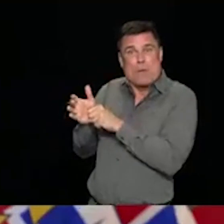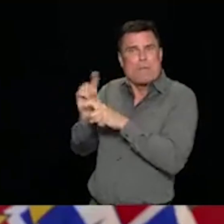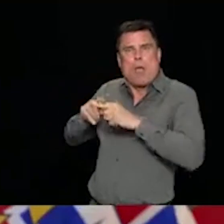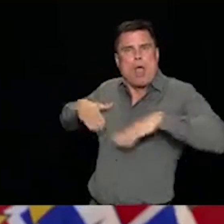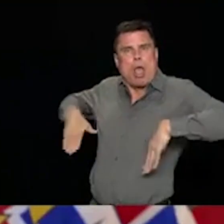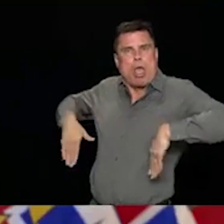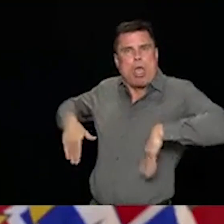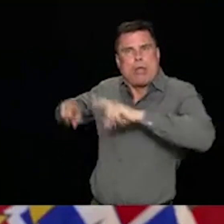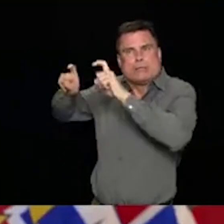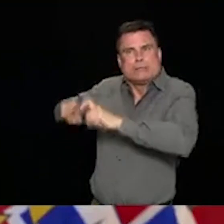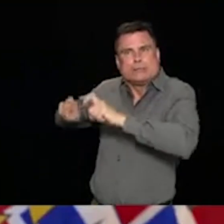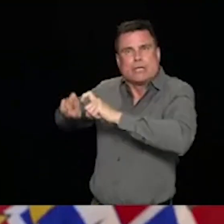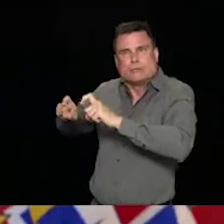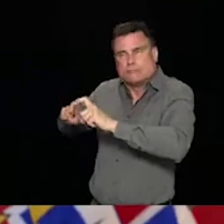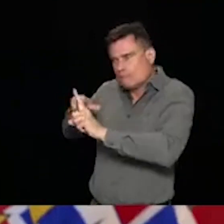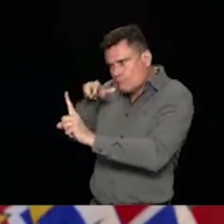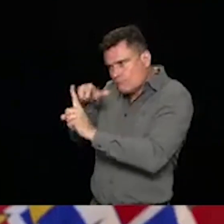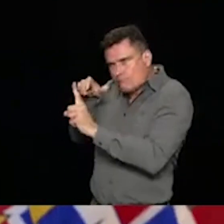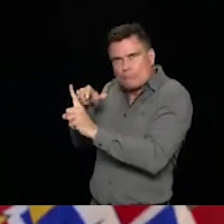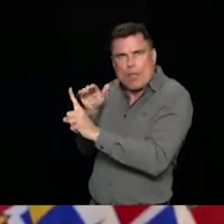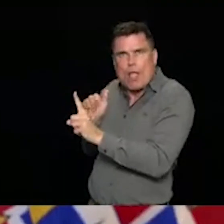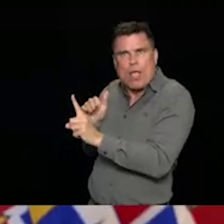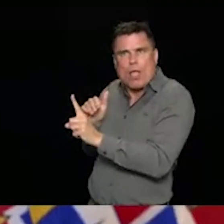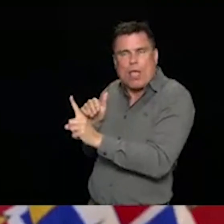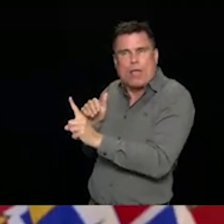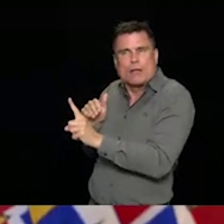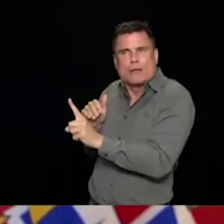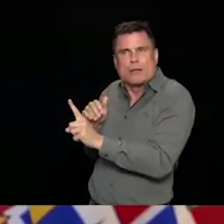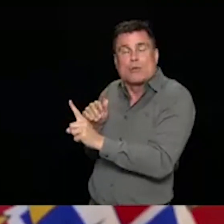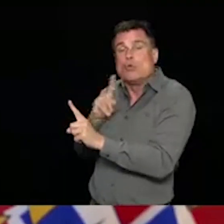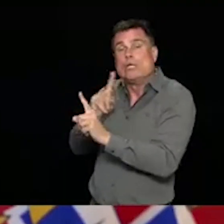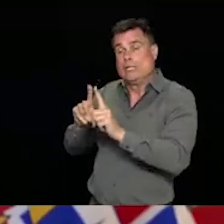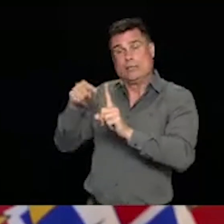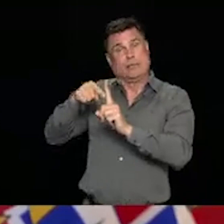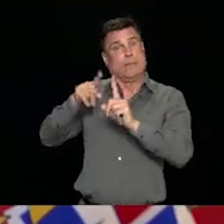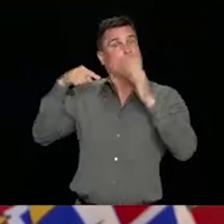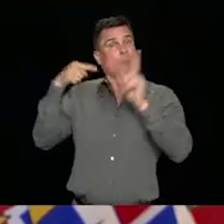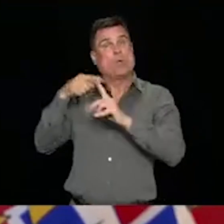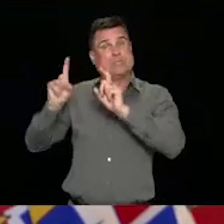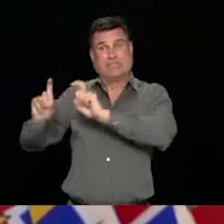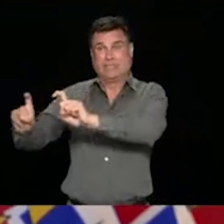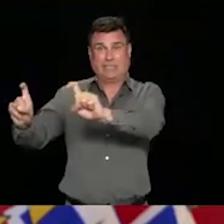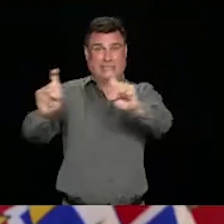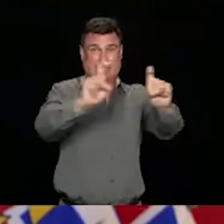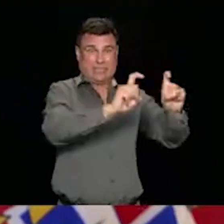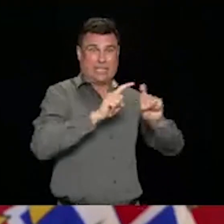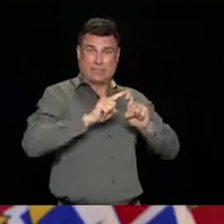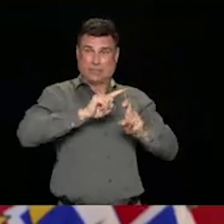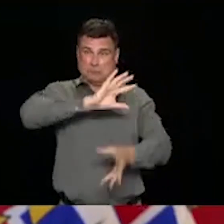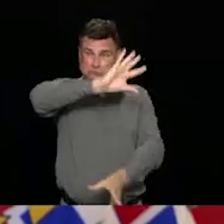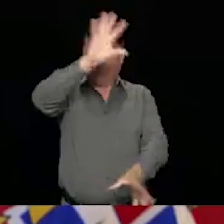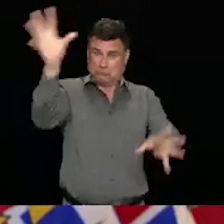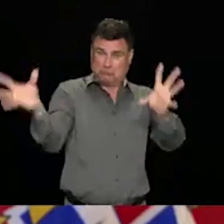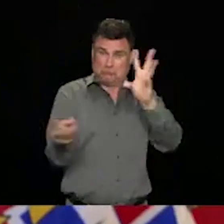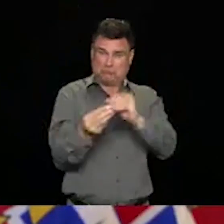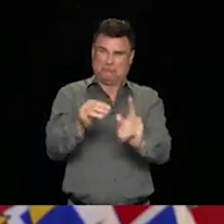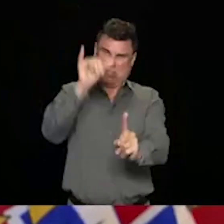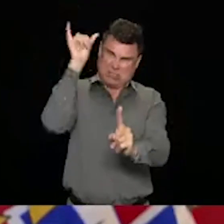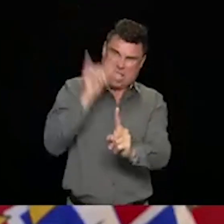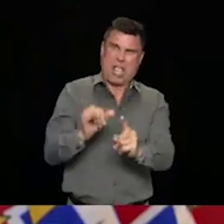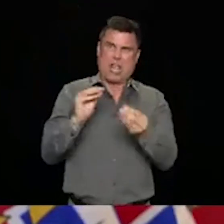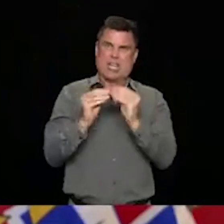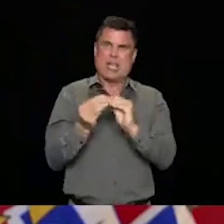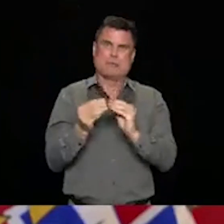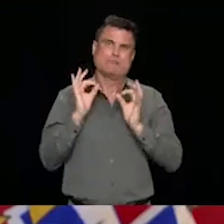actively working on validating a serology test, because that's a good way of helping us understand how many